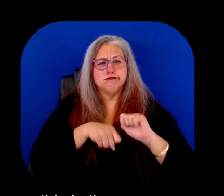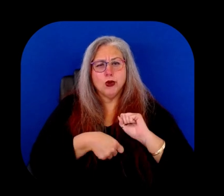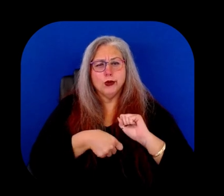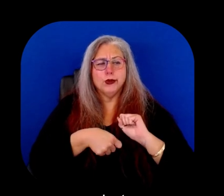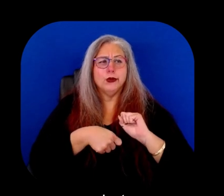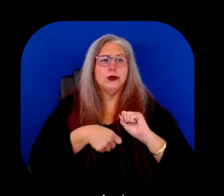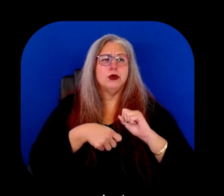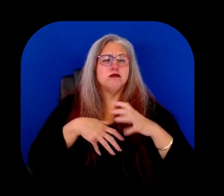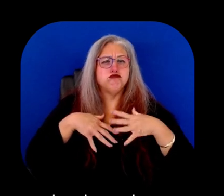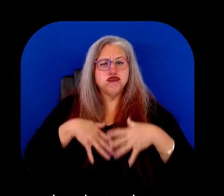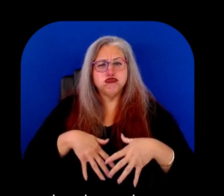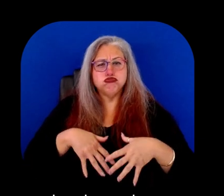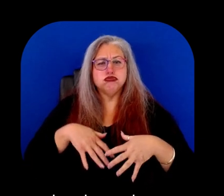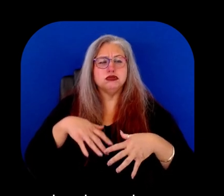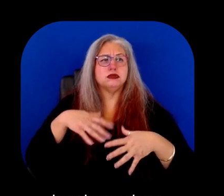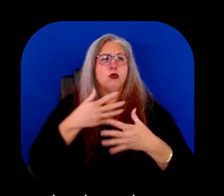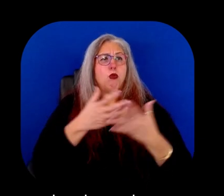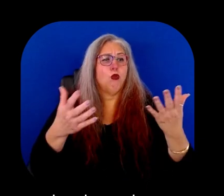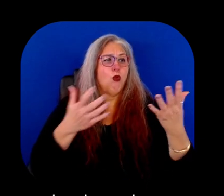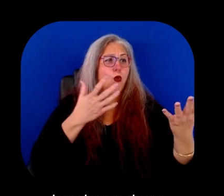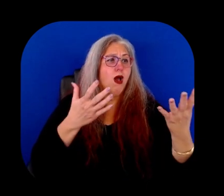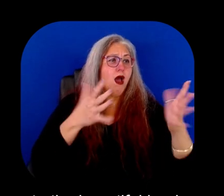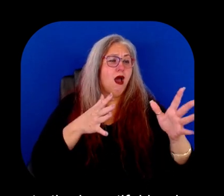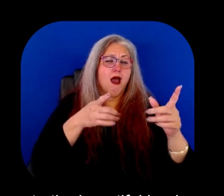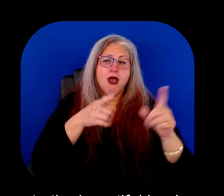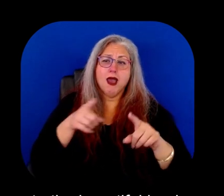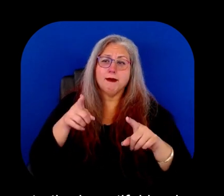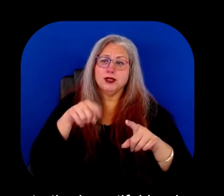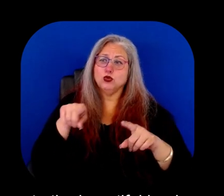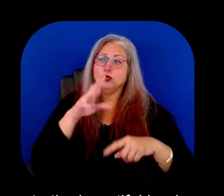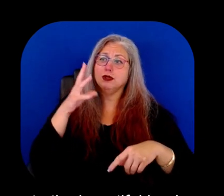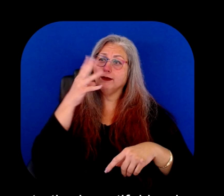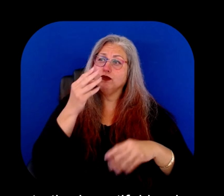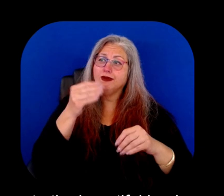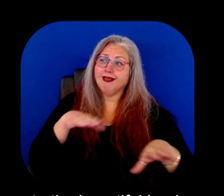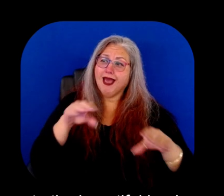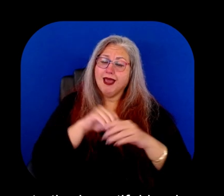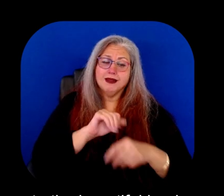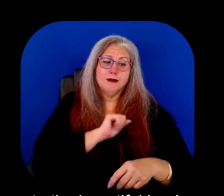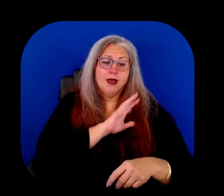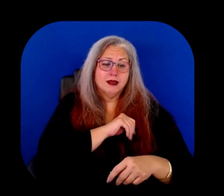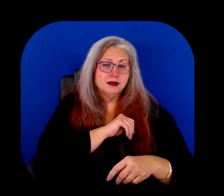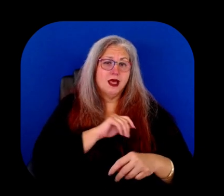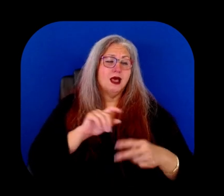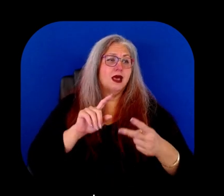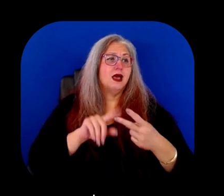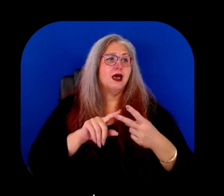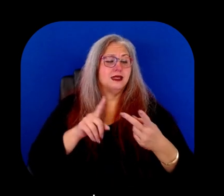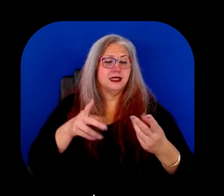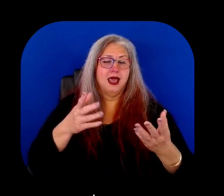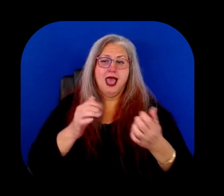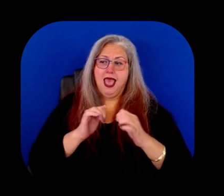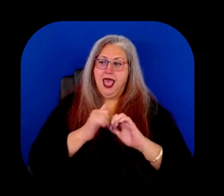mourning what has been done to the beautiful land of Palestine. And